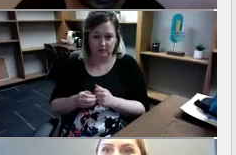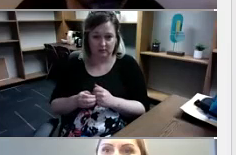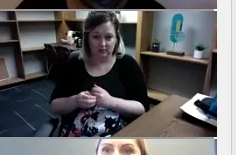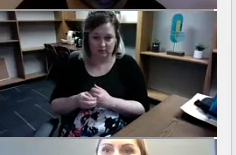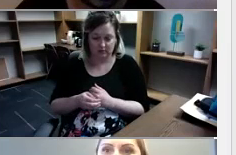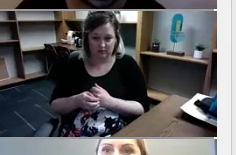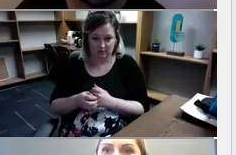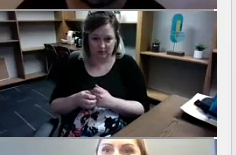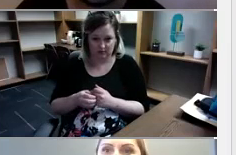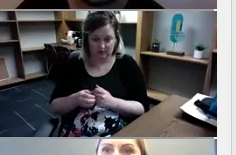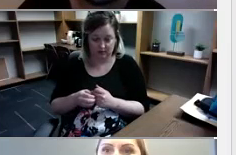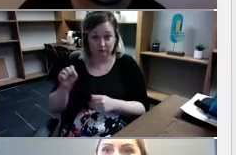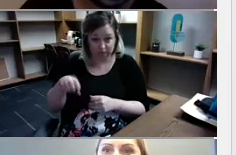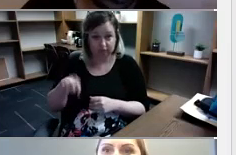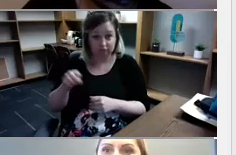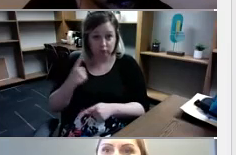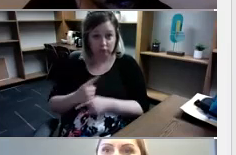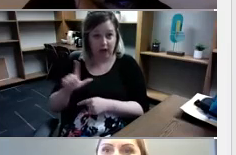No, it is log of n.